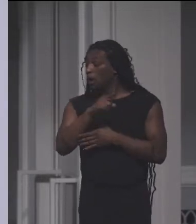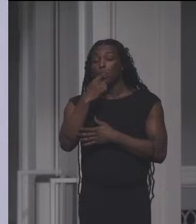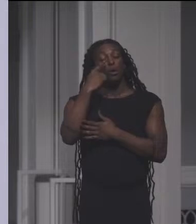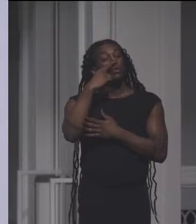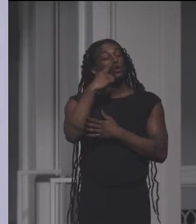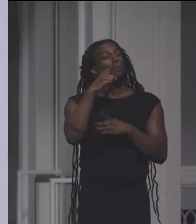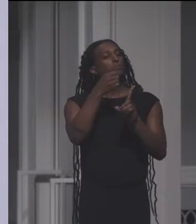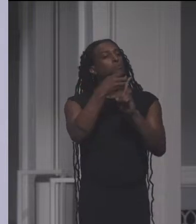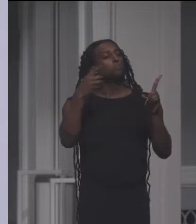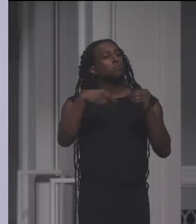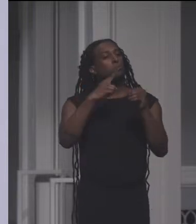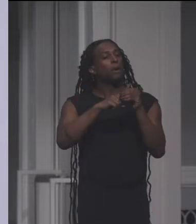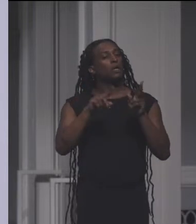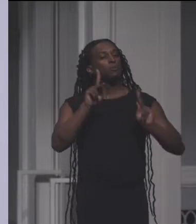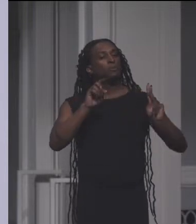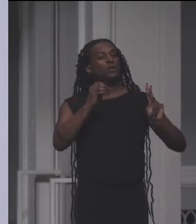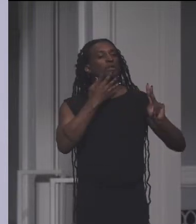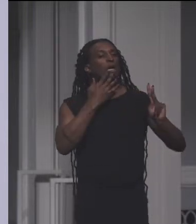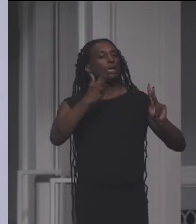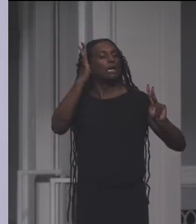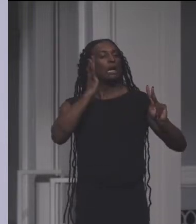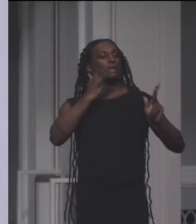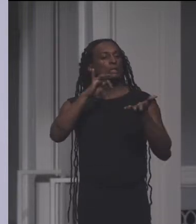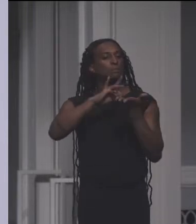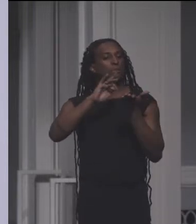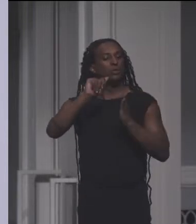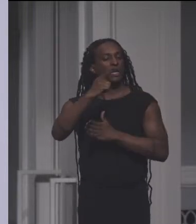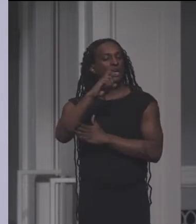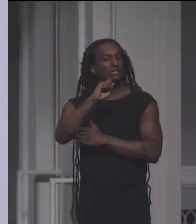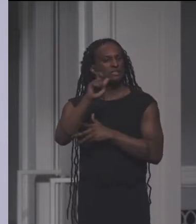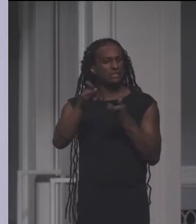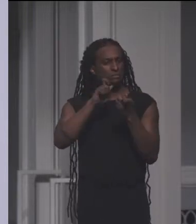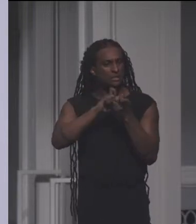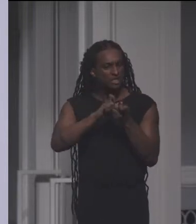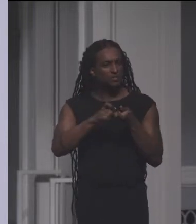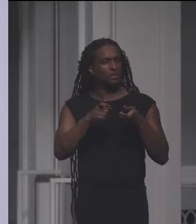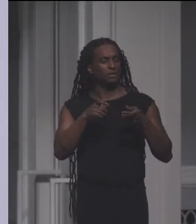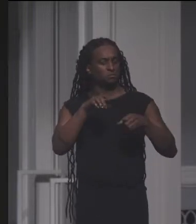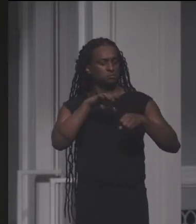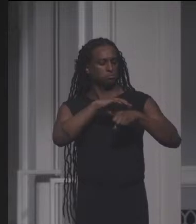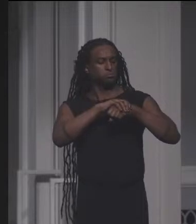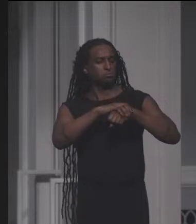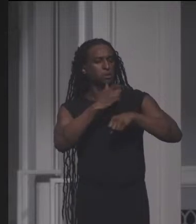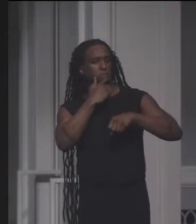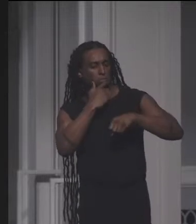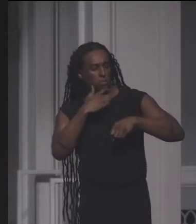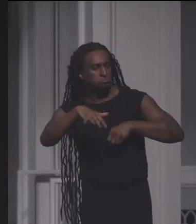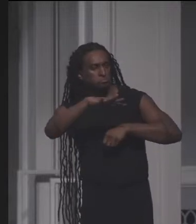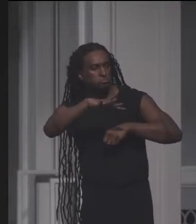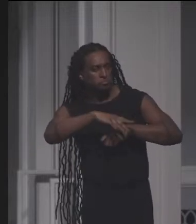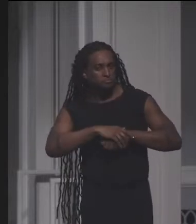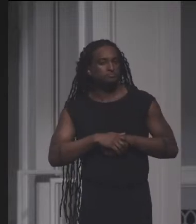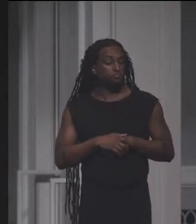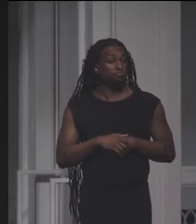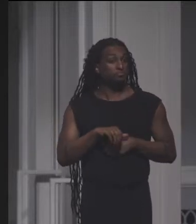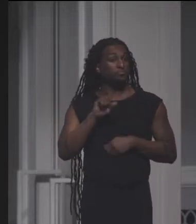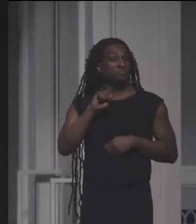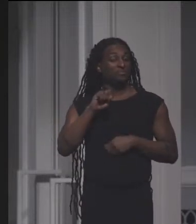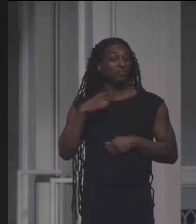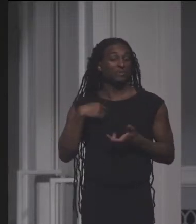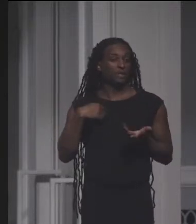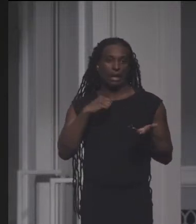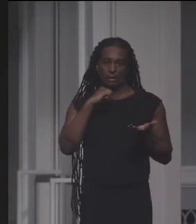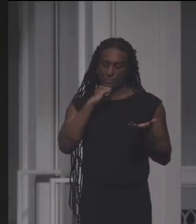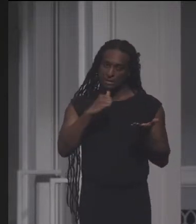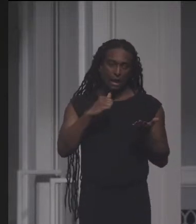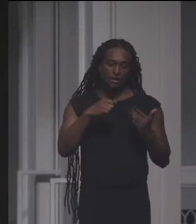people of color in the Middle Ages, particularly Great Britain? Yes, I am not the most knowledgeable